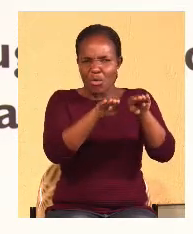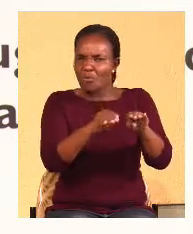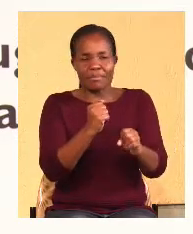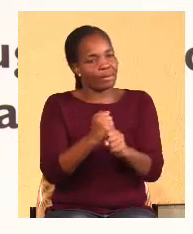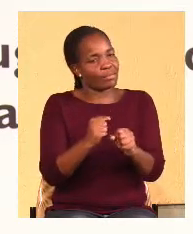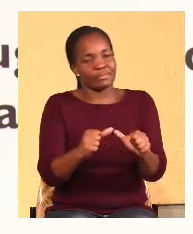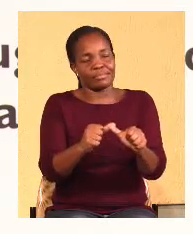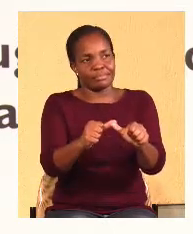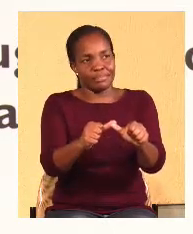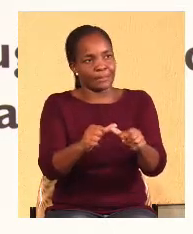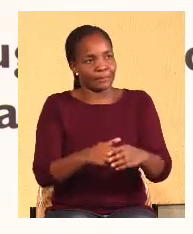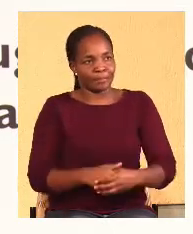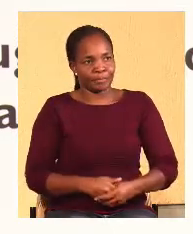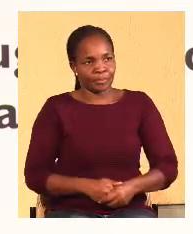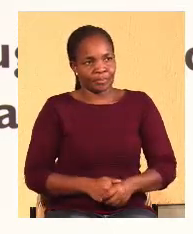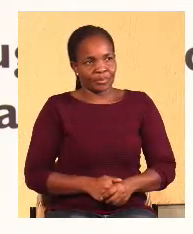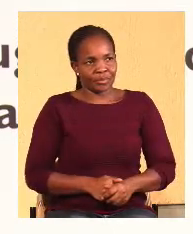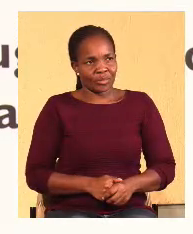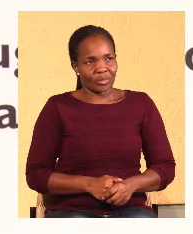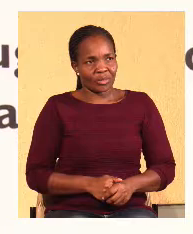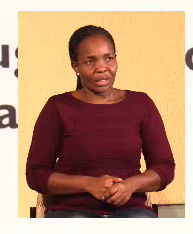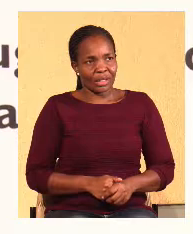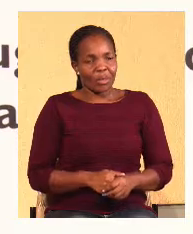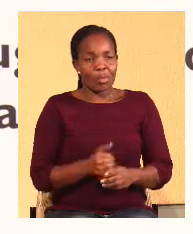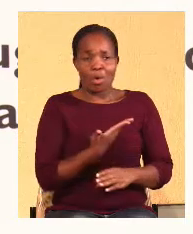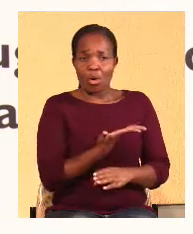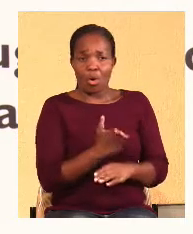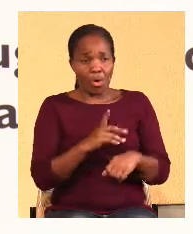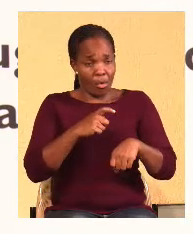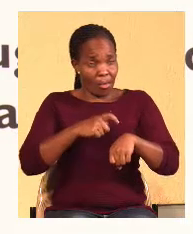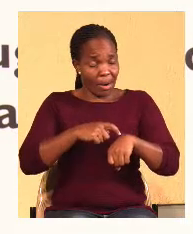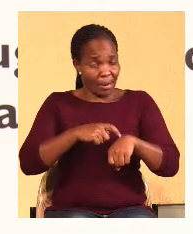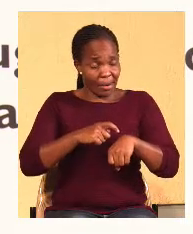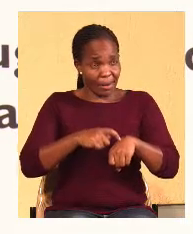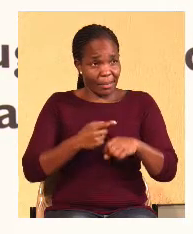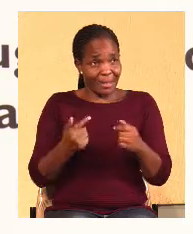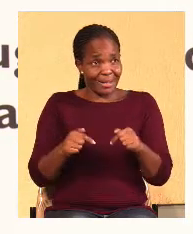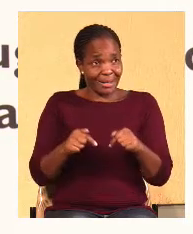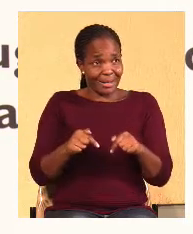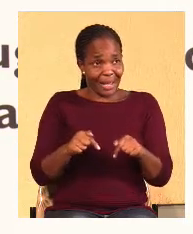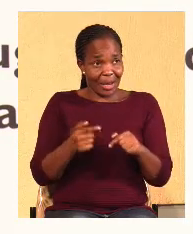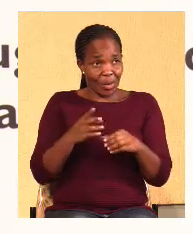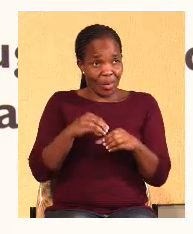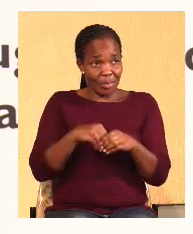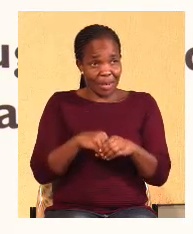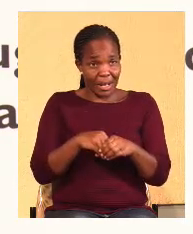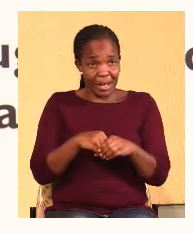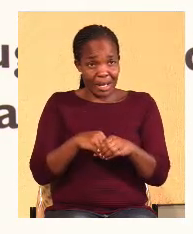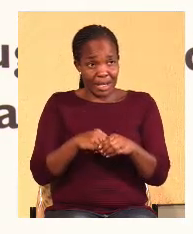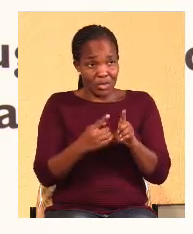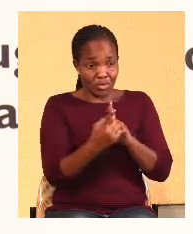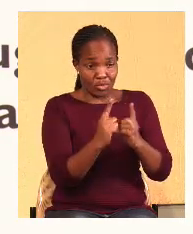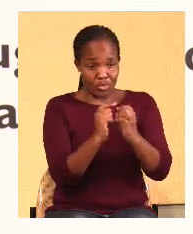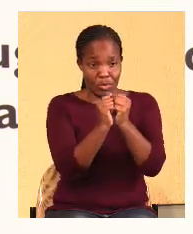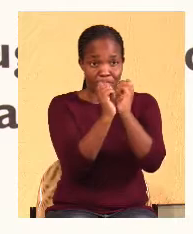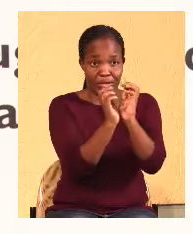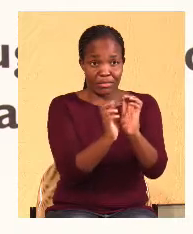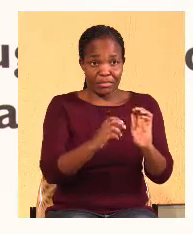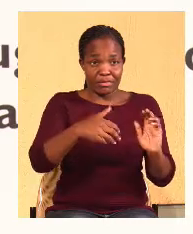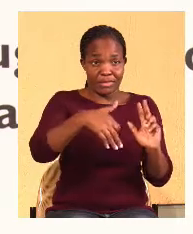think, you know, at all material times, in our interaction with the Namibian public, we try